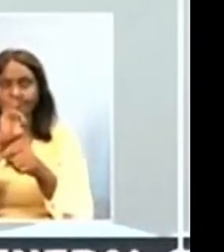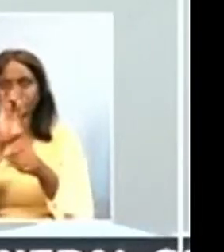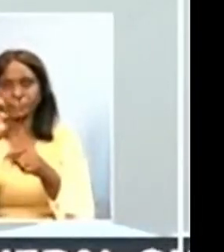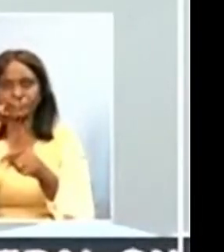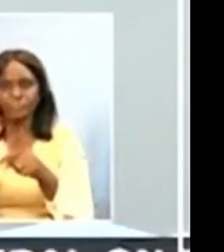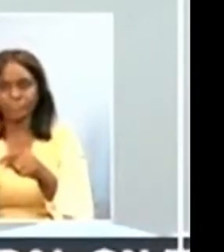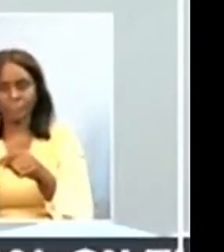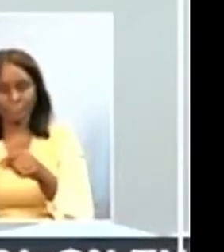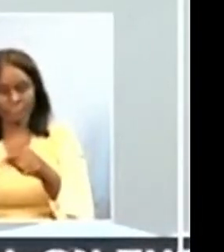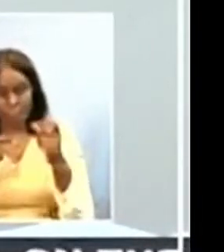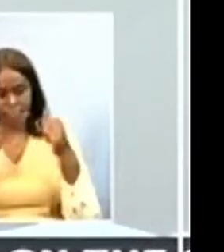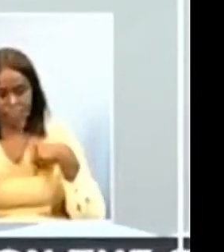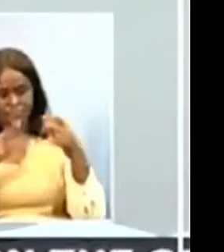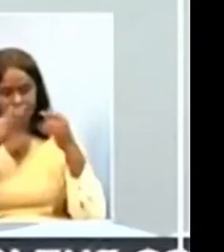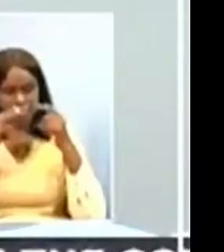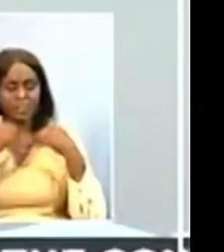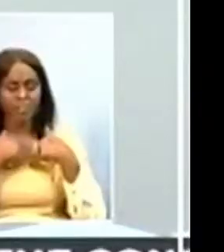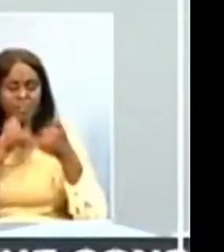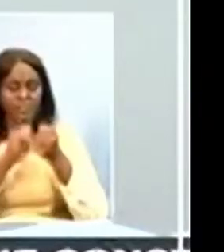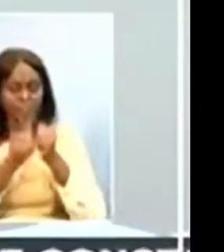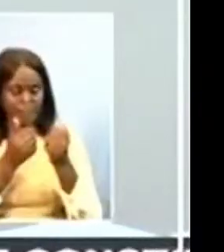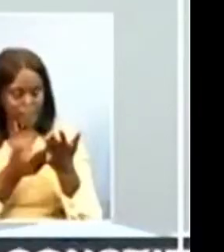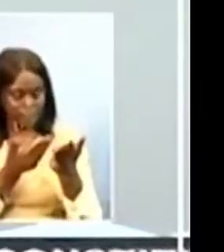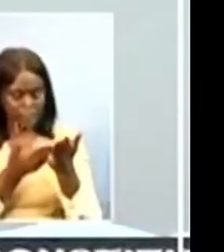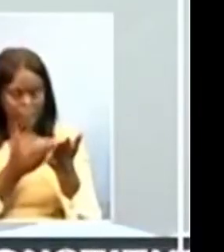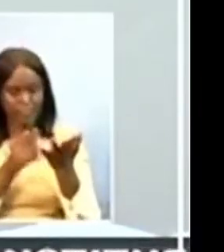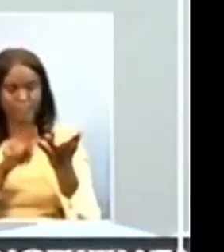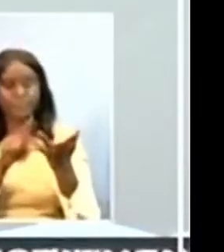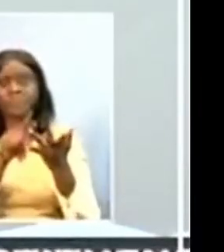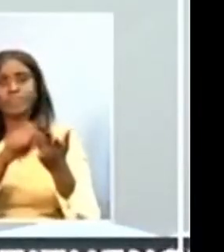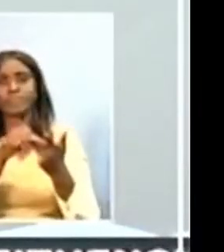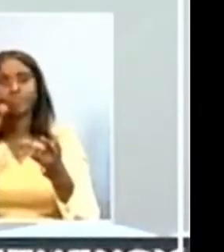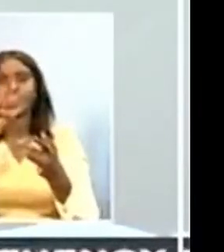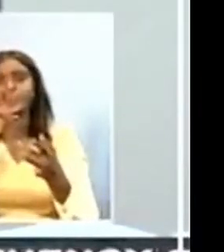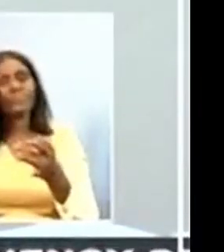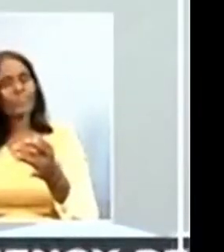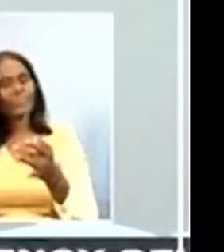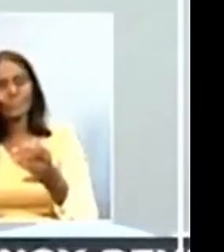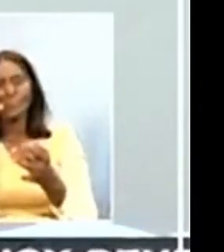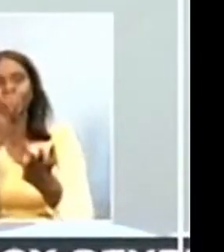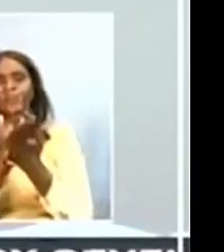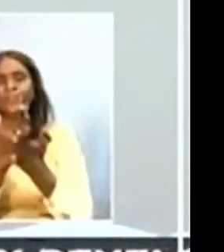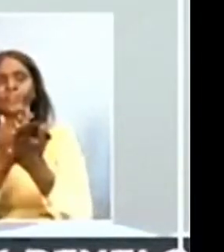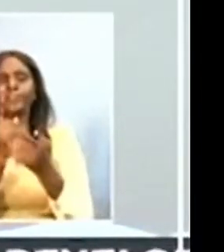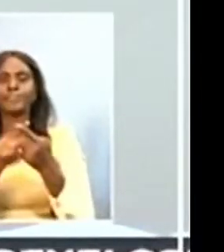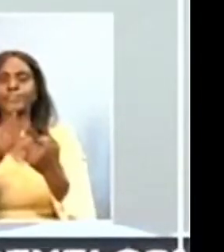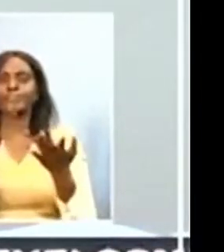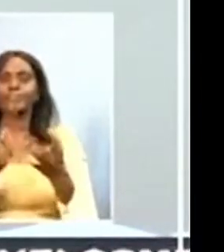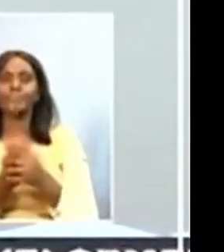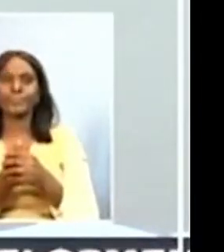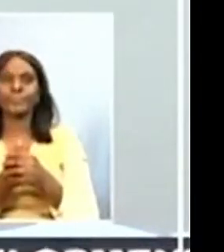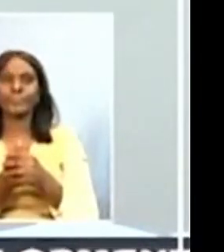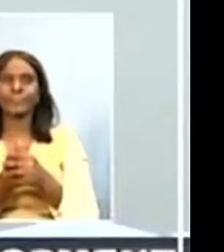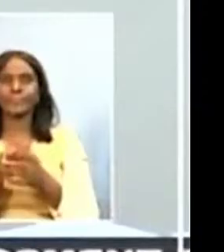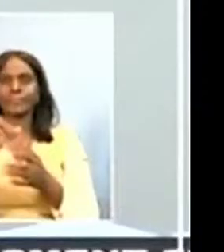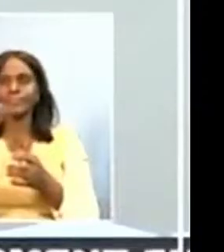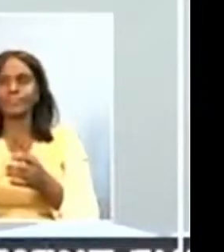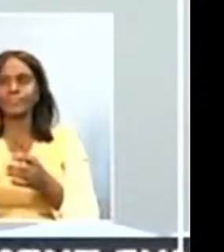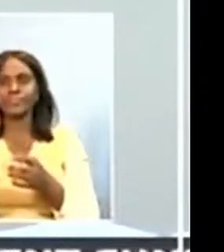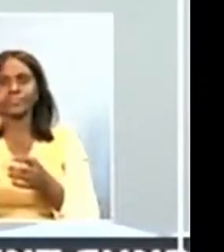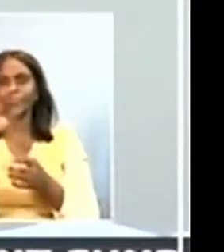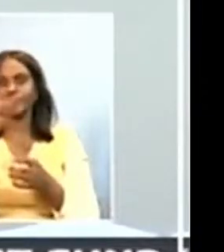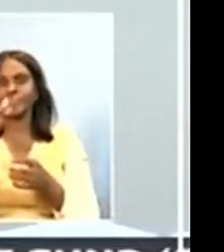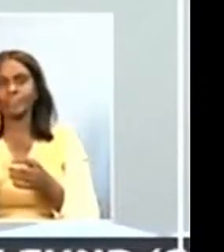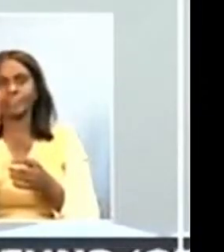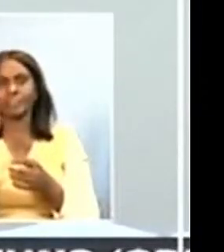text. Send it to me. We have a problem here in Congo by this. They will not know. We shall recommend to Honorable Sejan and the team